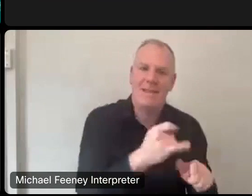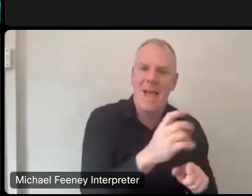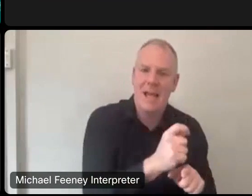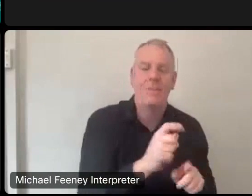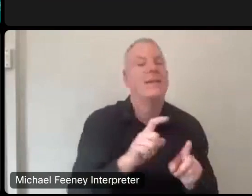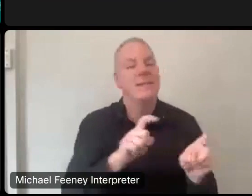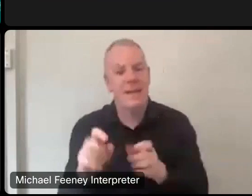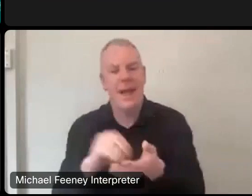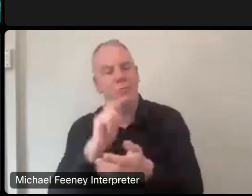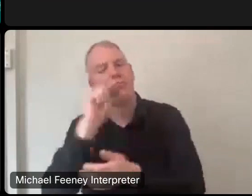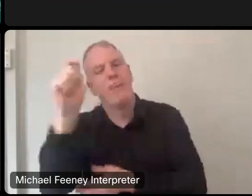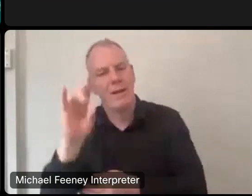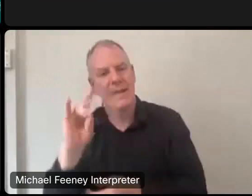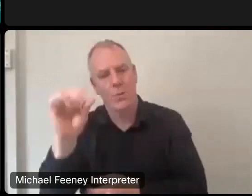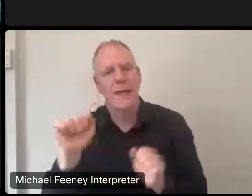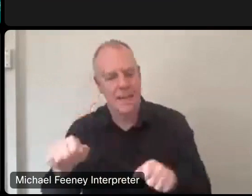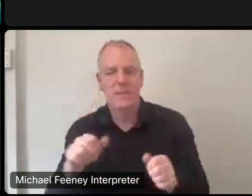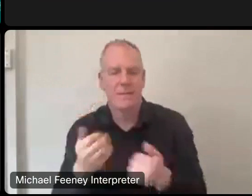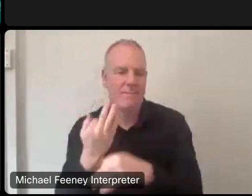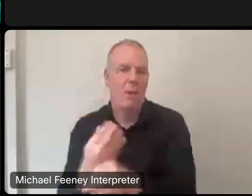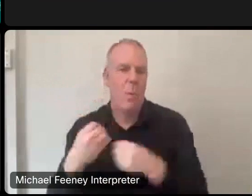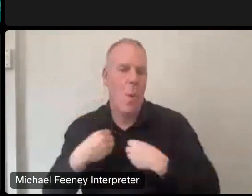have reporting requirements to HICWA under the radiation